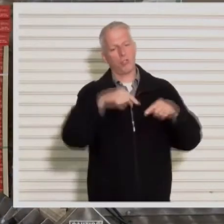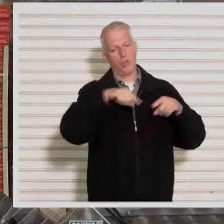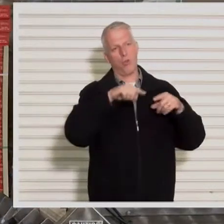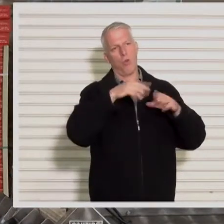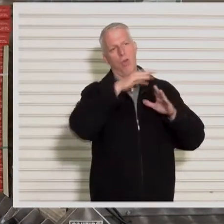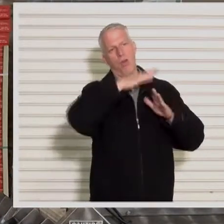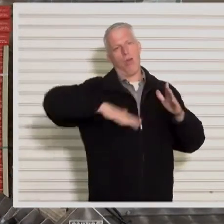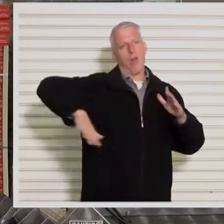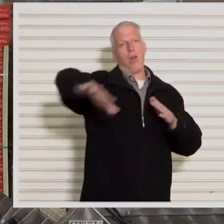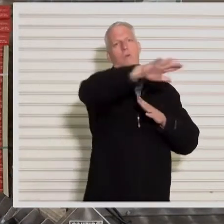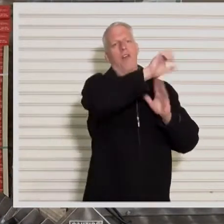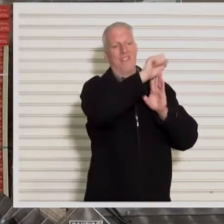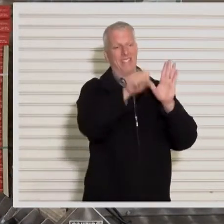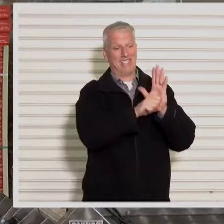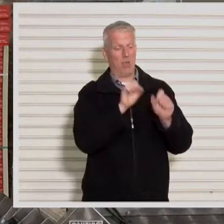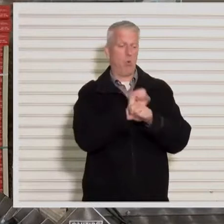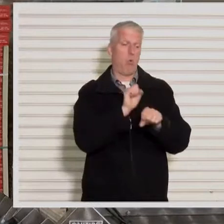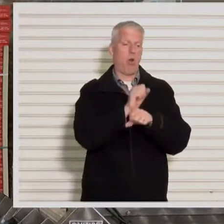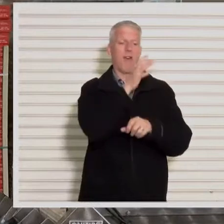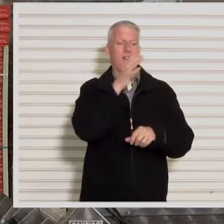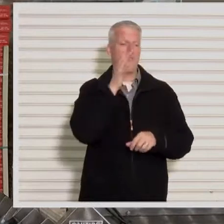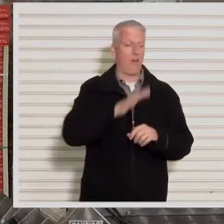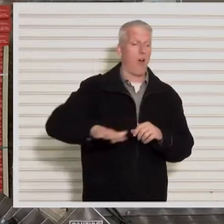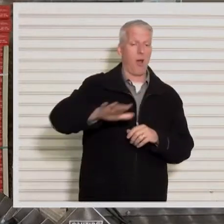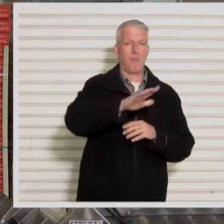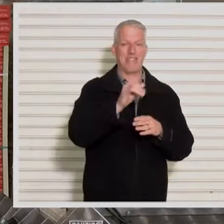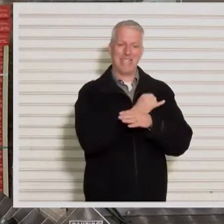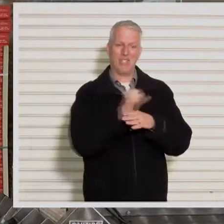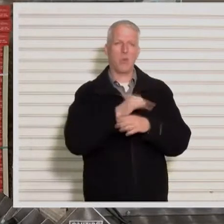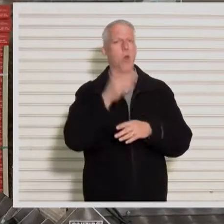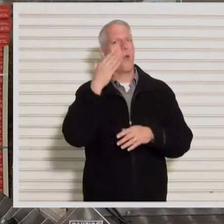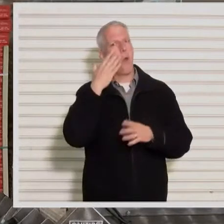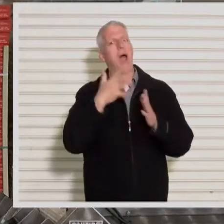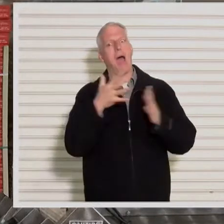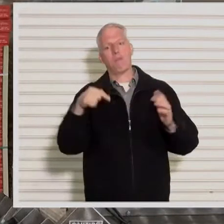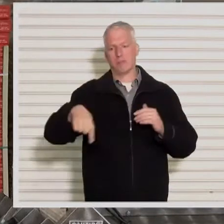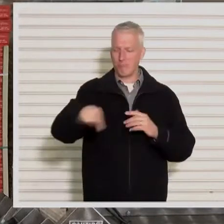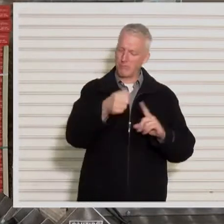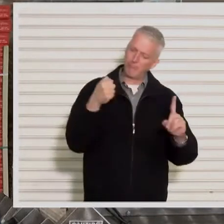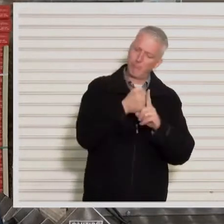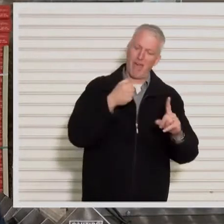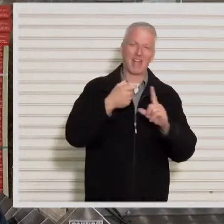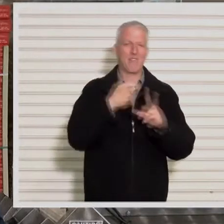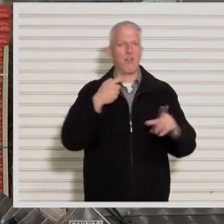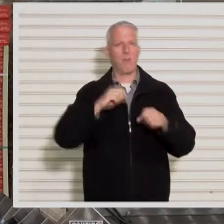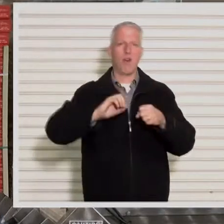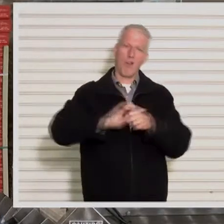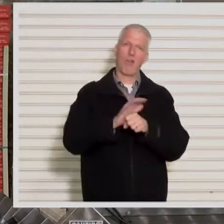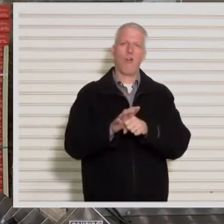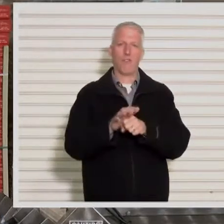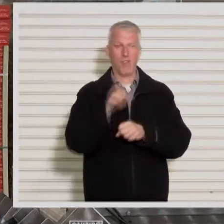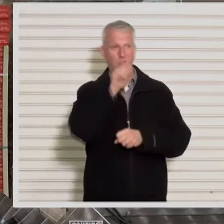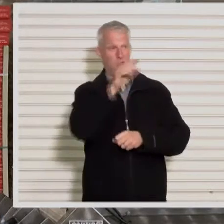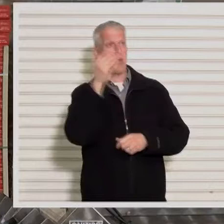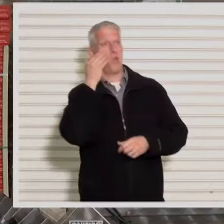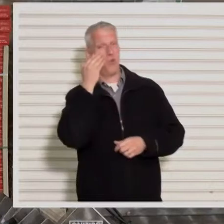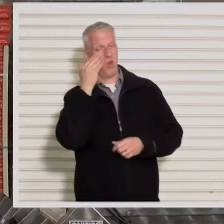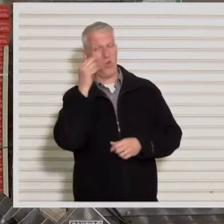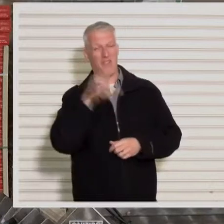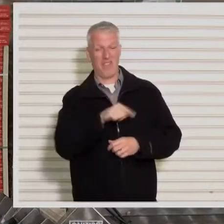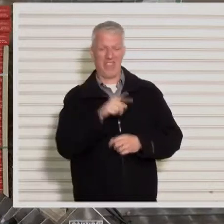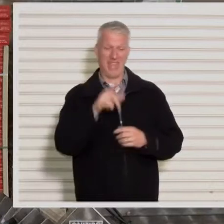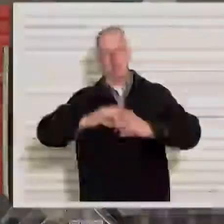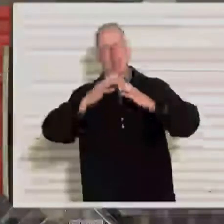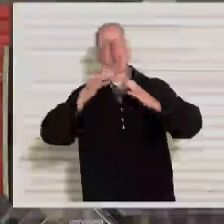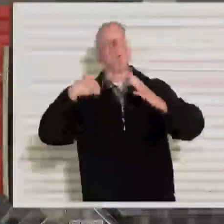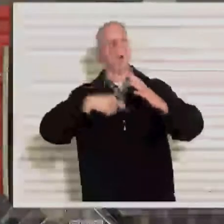work in this industry, and you also know how impacted these communities have been. You also know that the Imperial